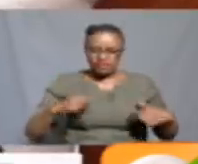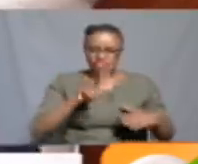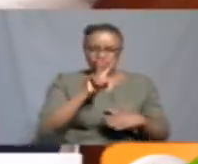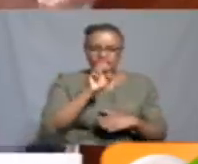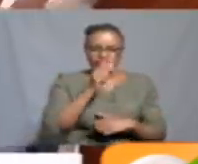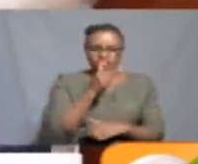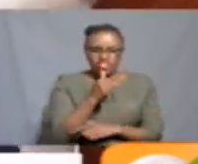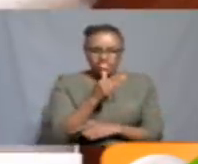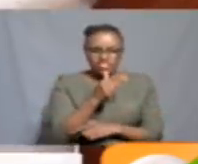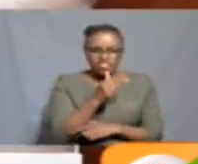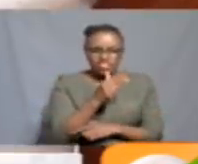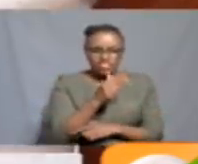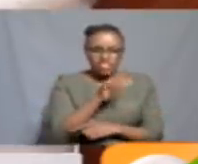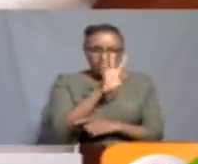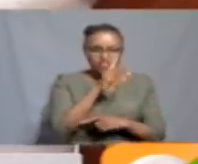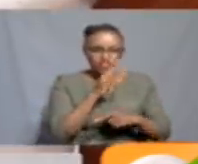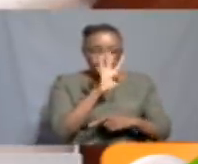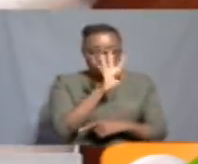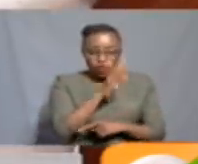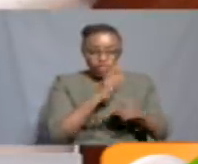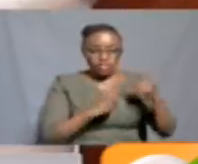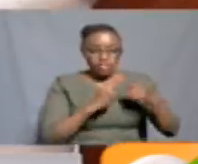it. 4 years.